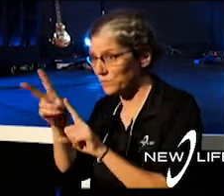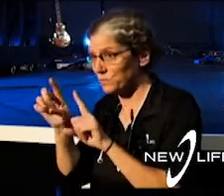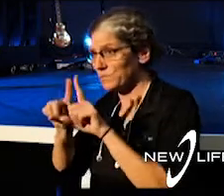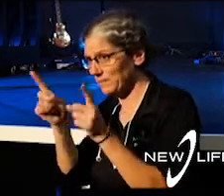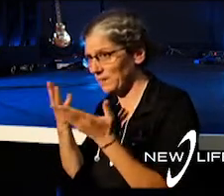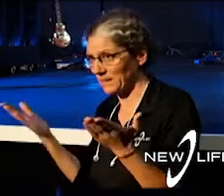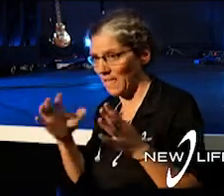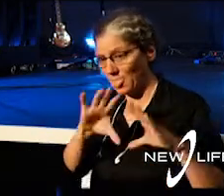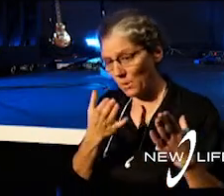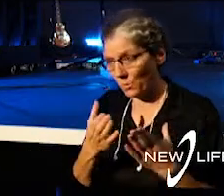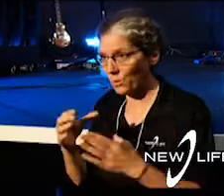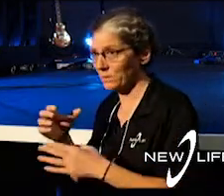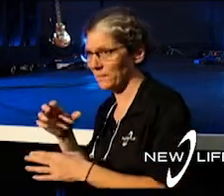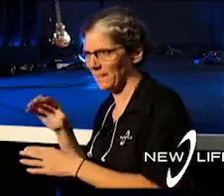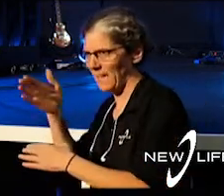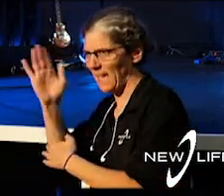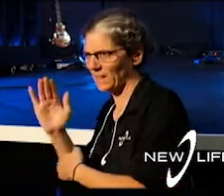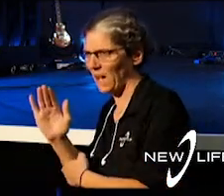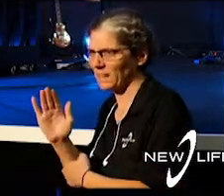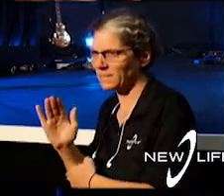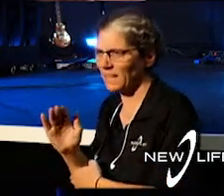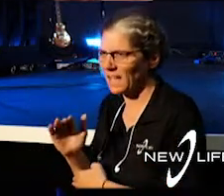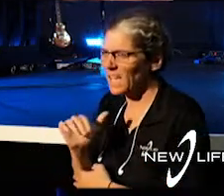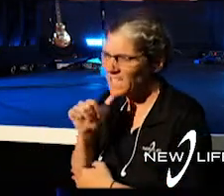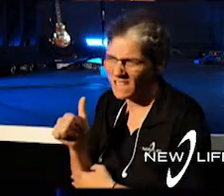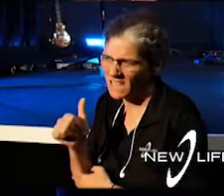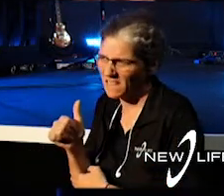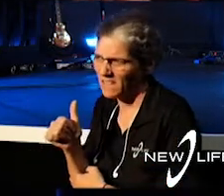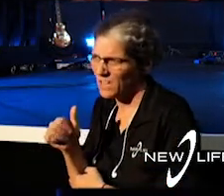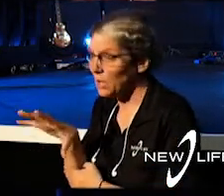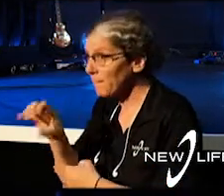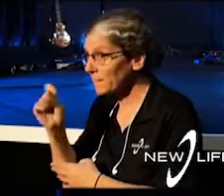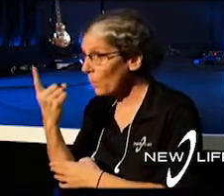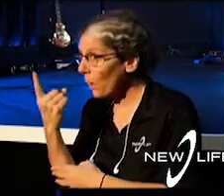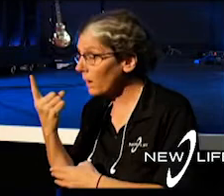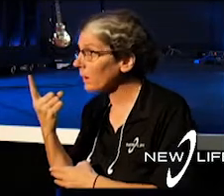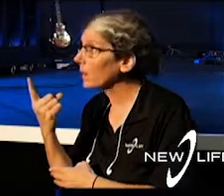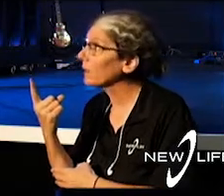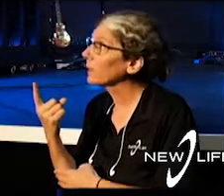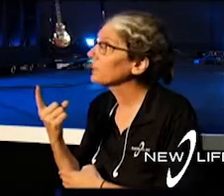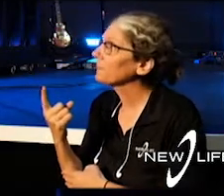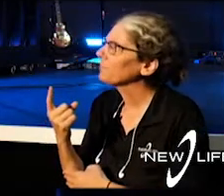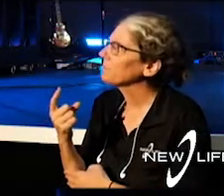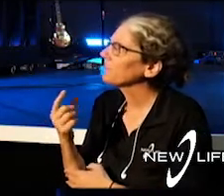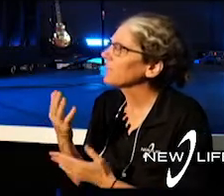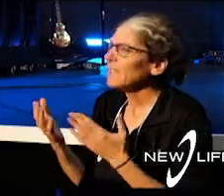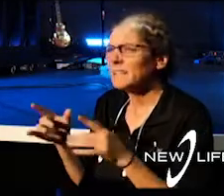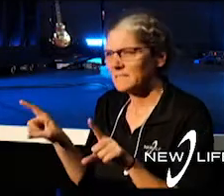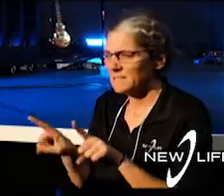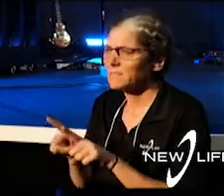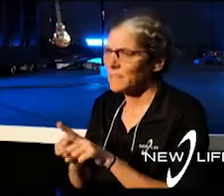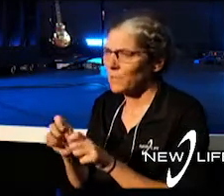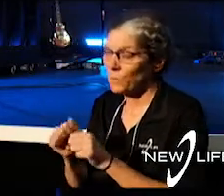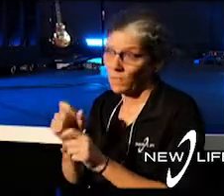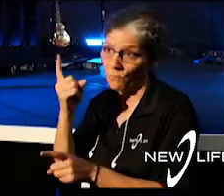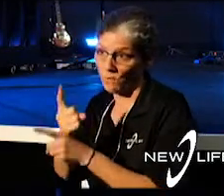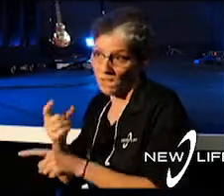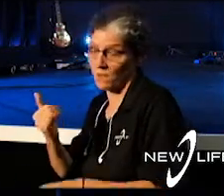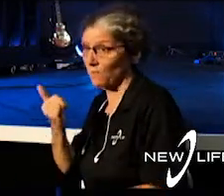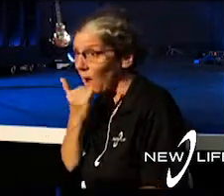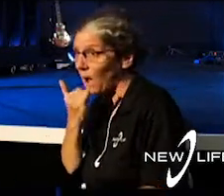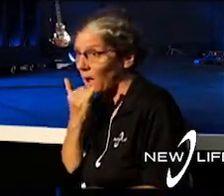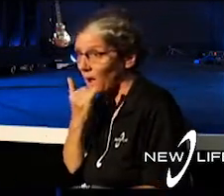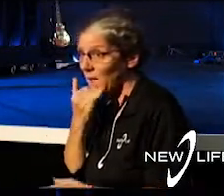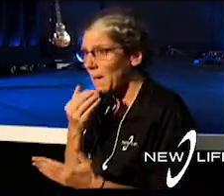of money. It can be true of pleasure. It can also be true of being right. We're always getting our way.